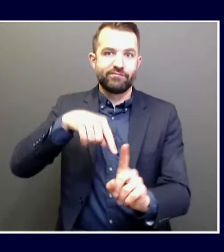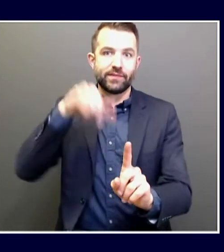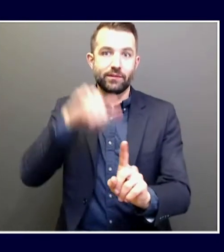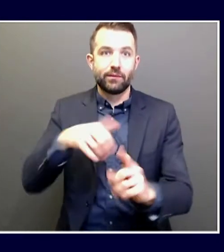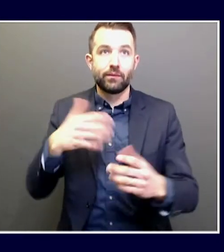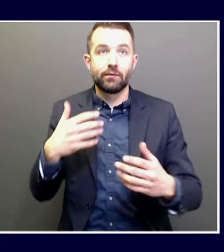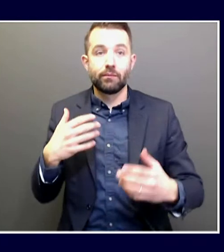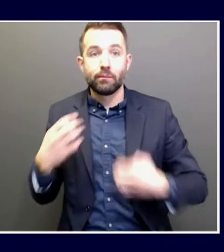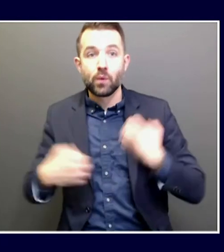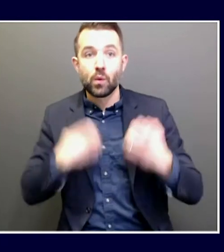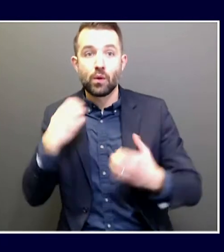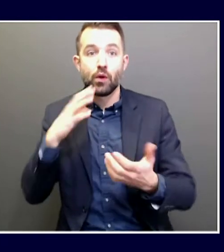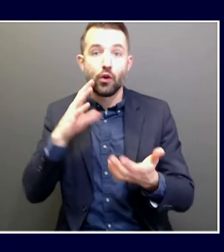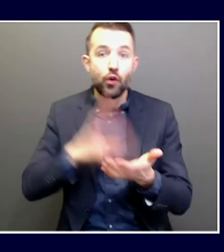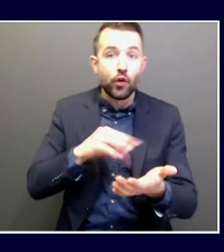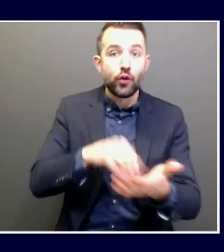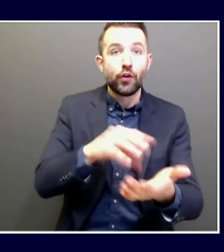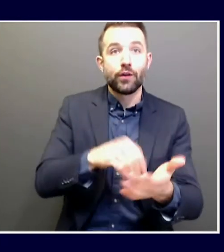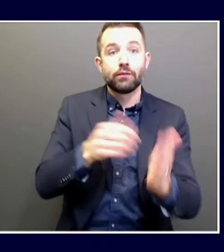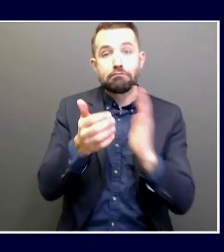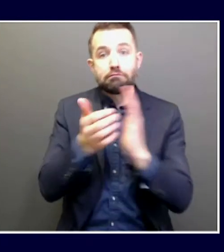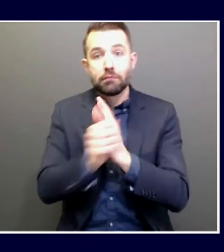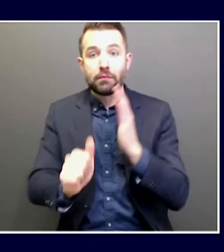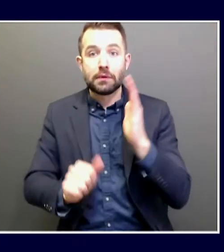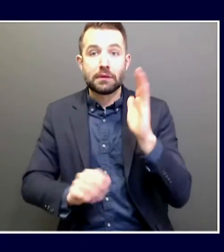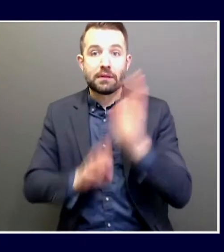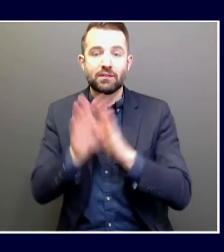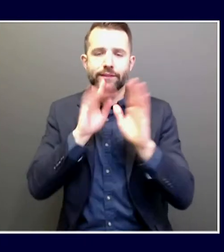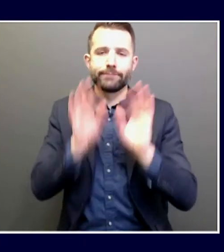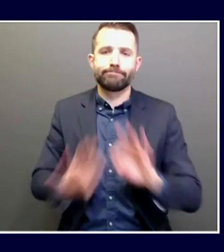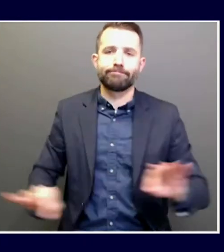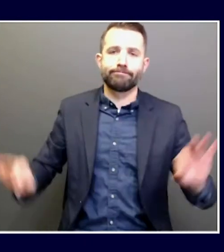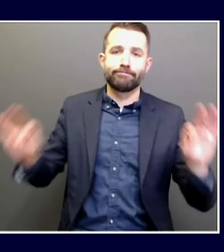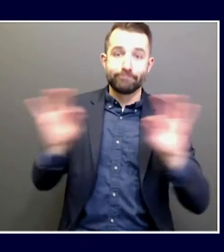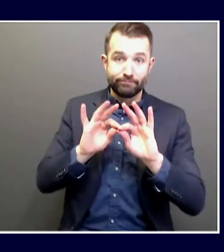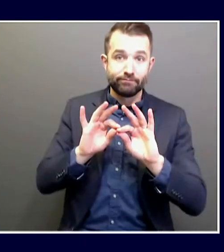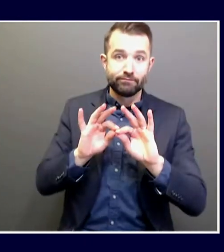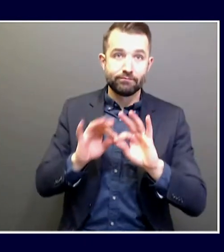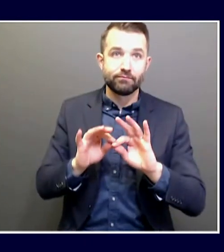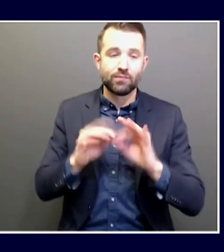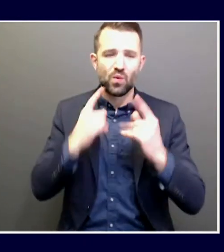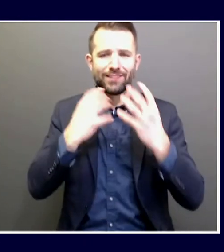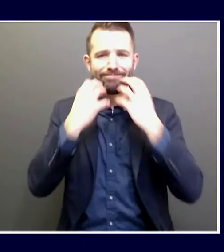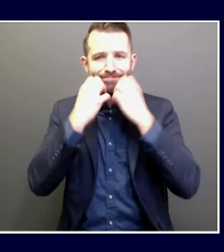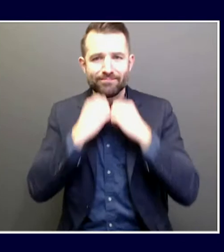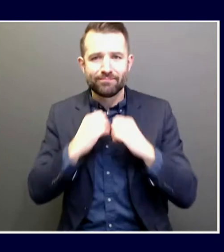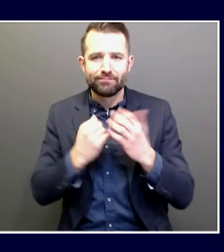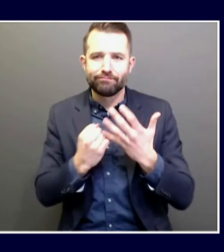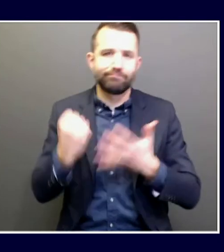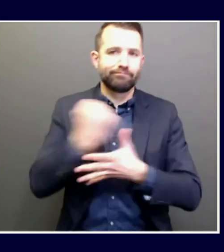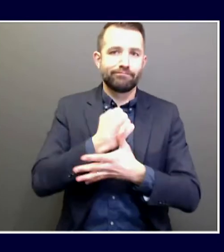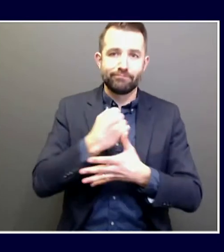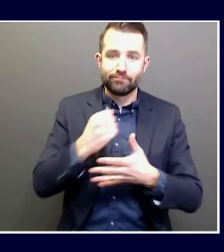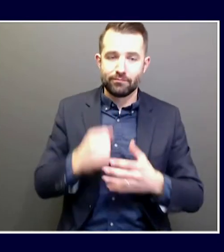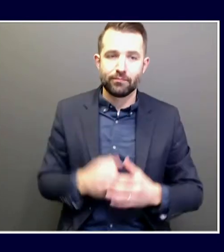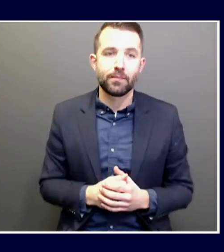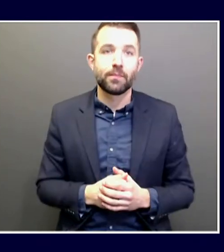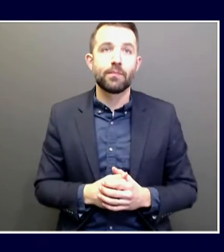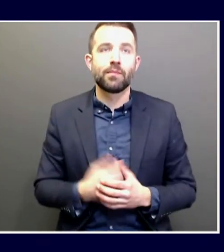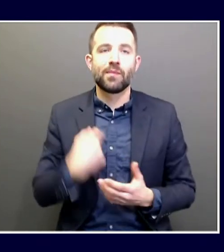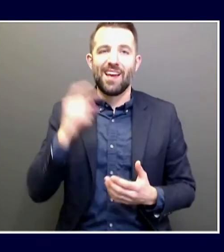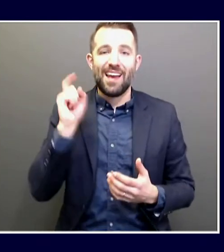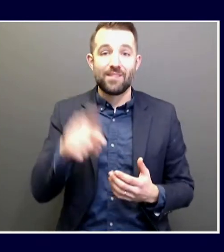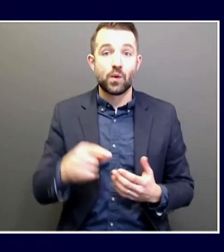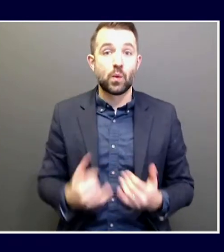We recognize that being in the classroom is critical. That's why a critical piece of today's